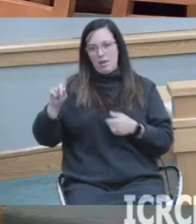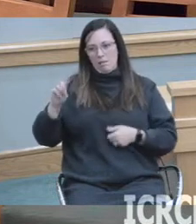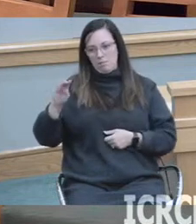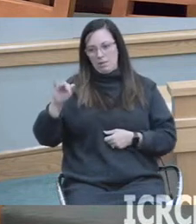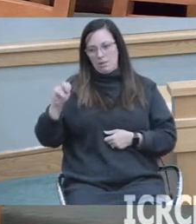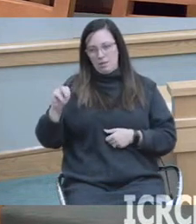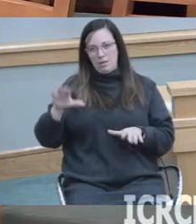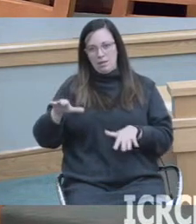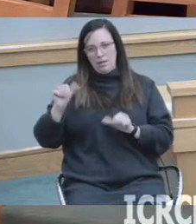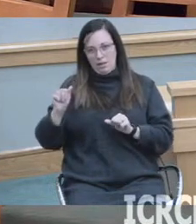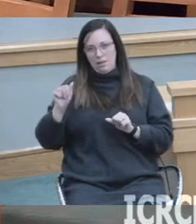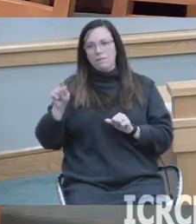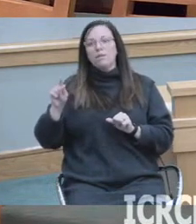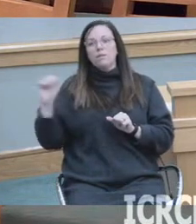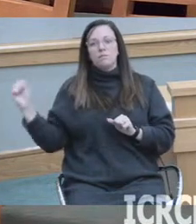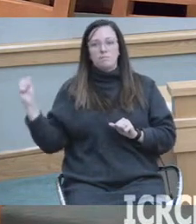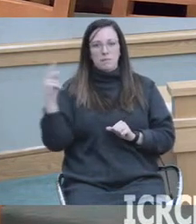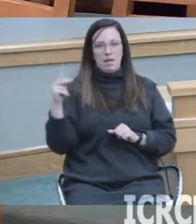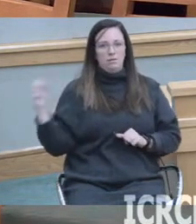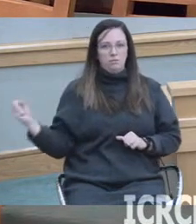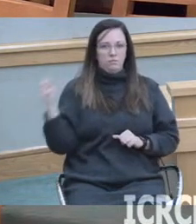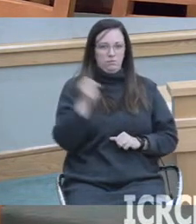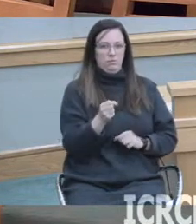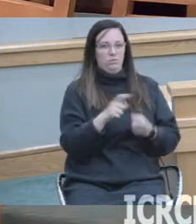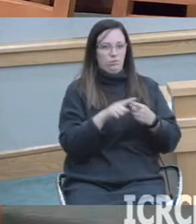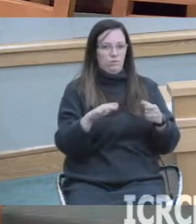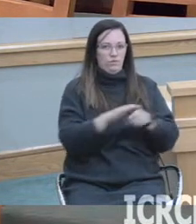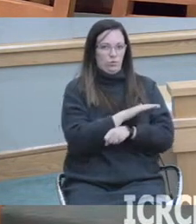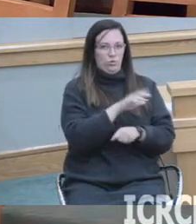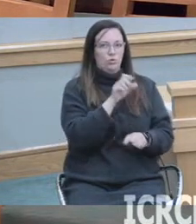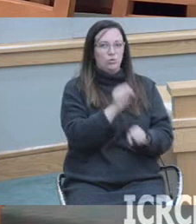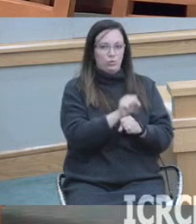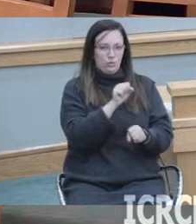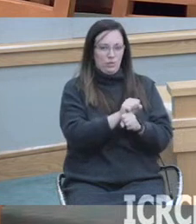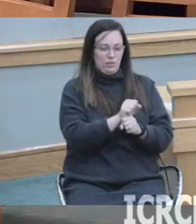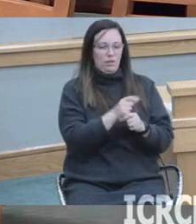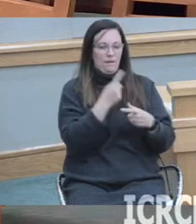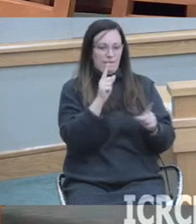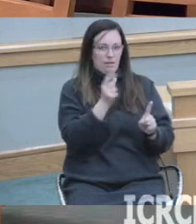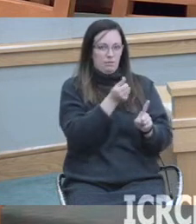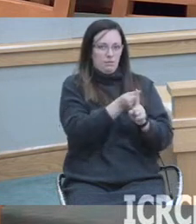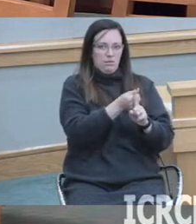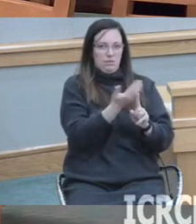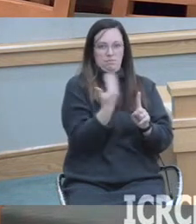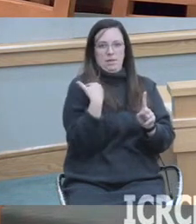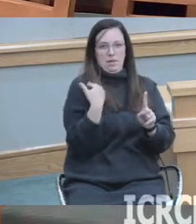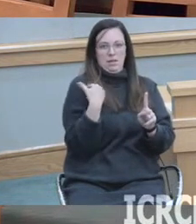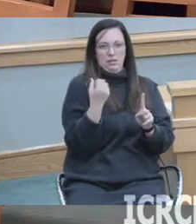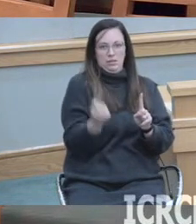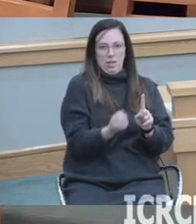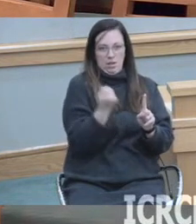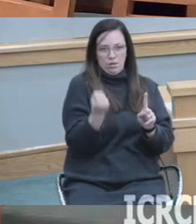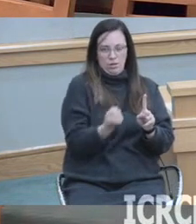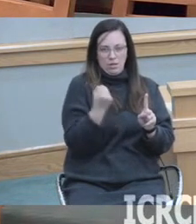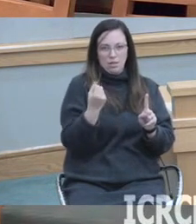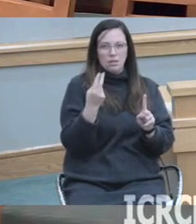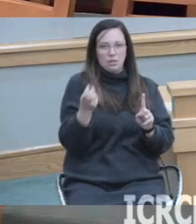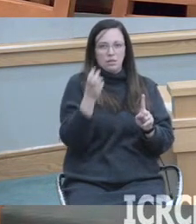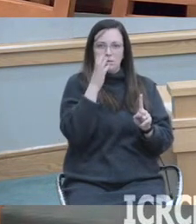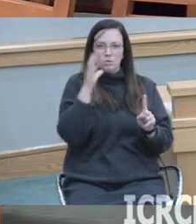shooting, back to full duty effective this past Saturday was the effective date on that, but he actually returns to